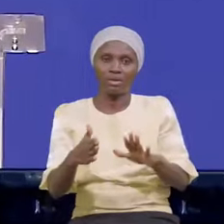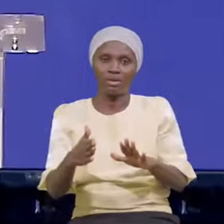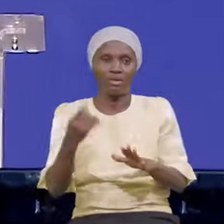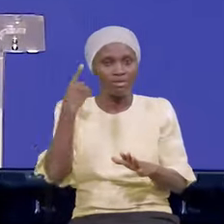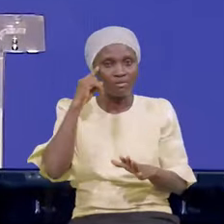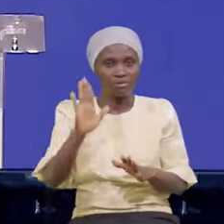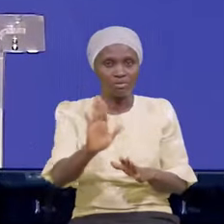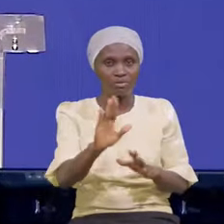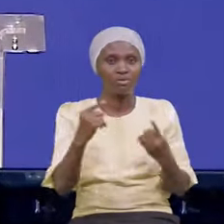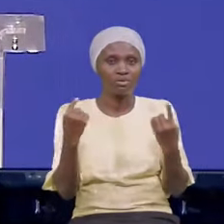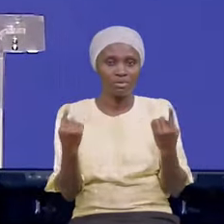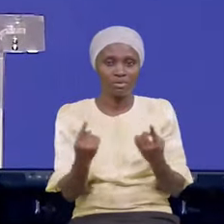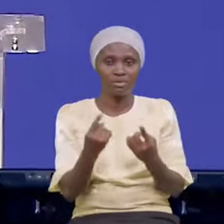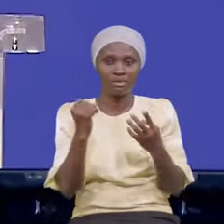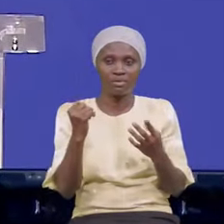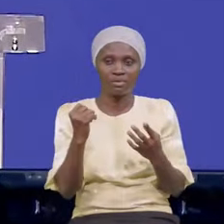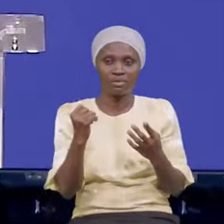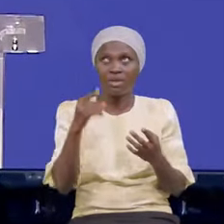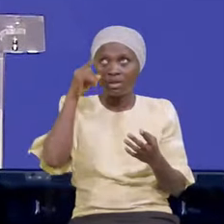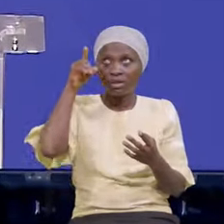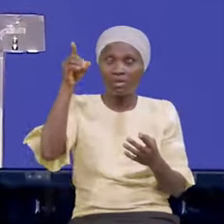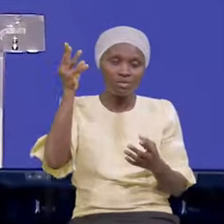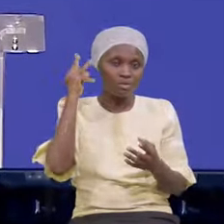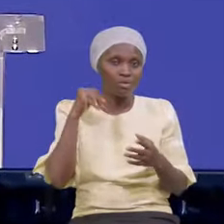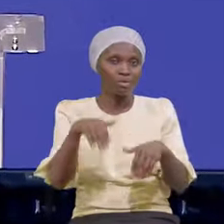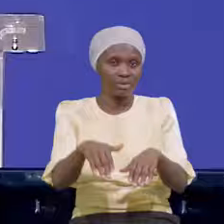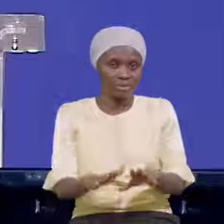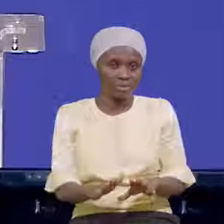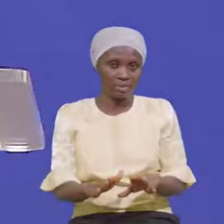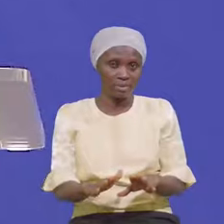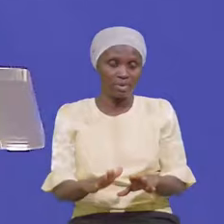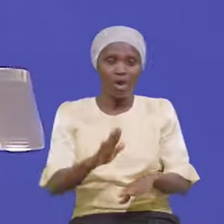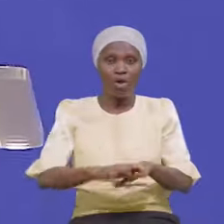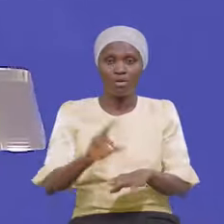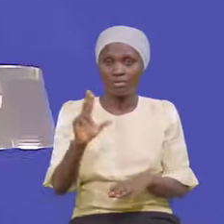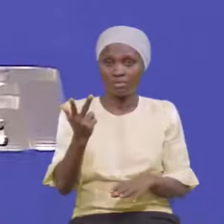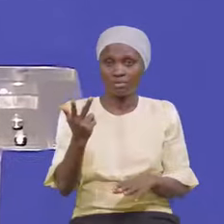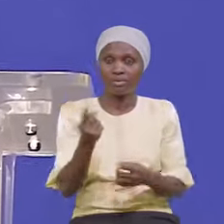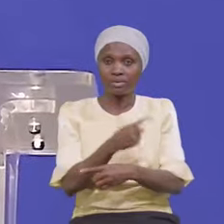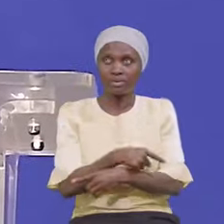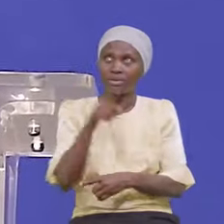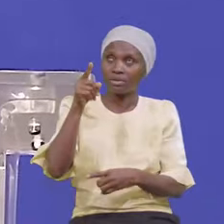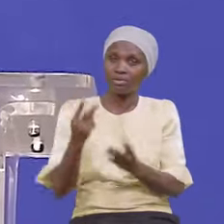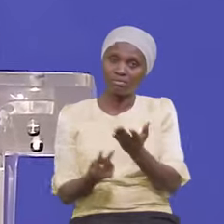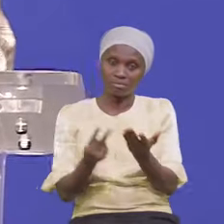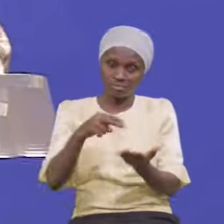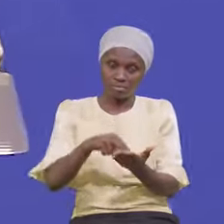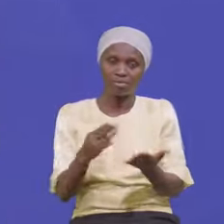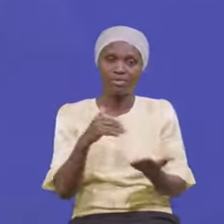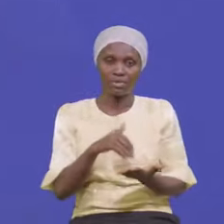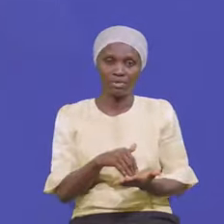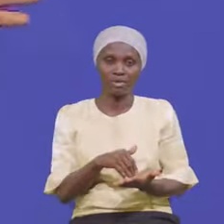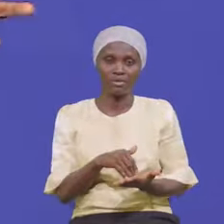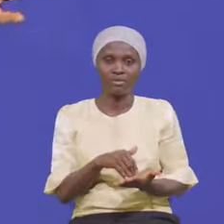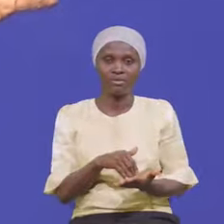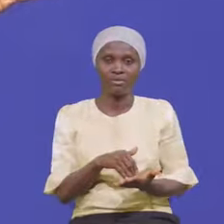mi paapamula korakai maraninchadu. He was buried aina bhoostapitam cheyabaddadu. On the third day he rose again kani moodava dinamuna tirigi